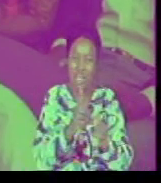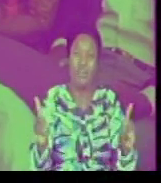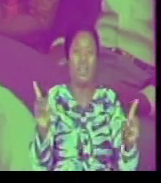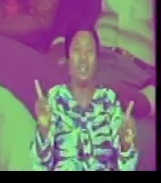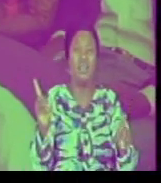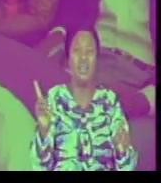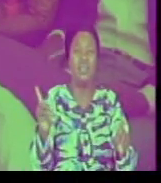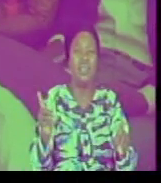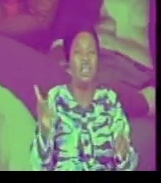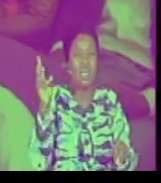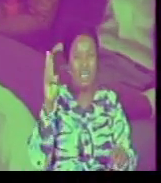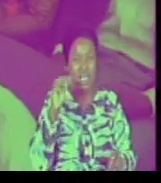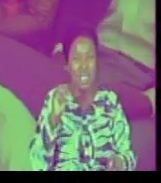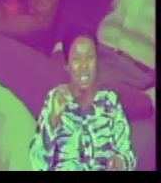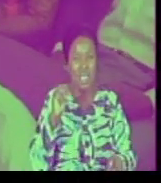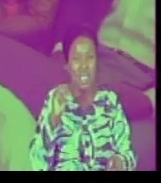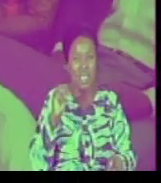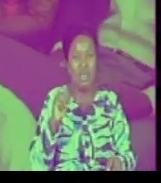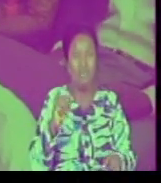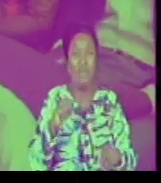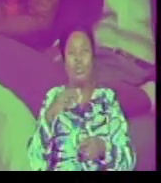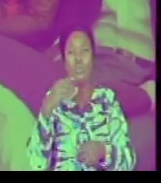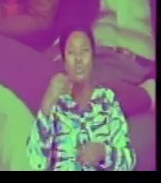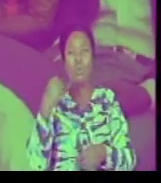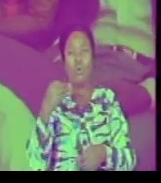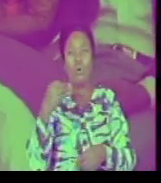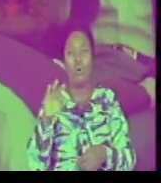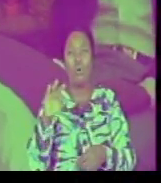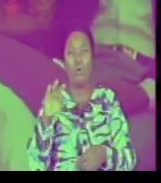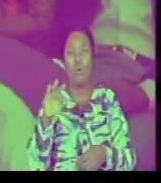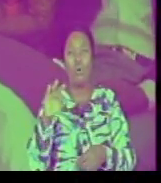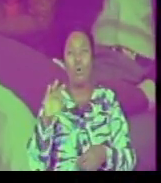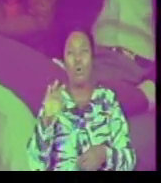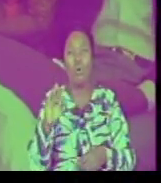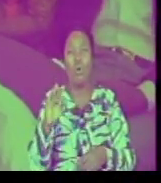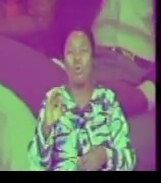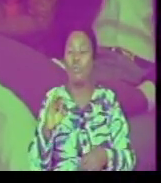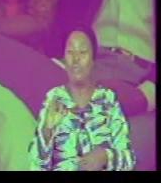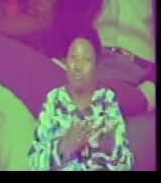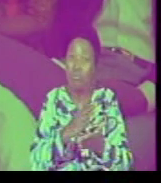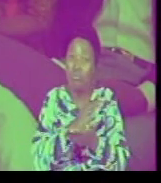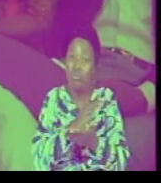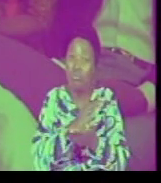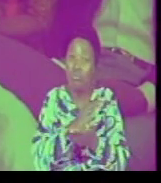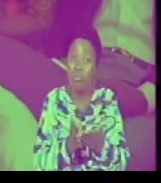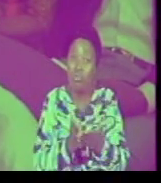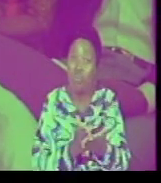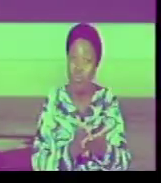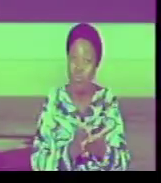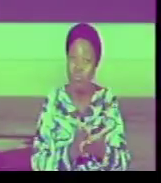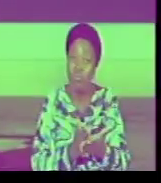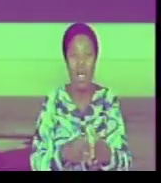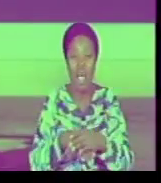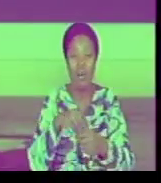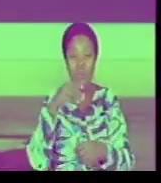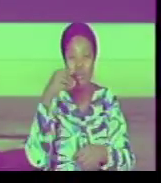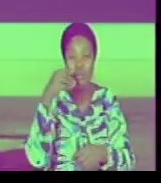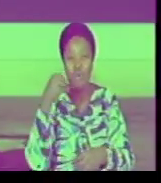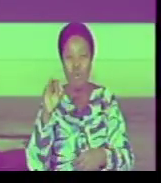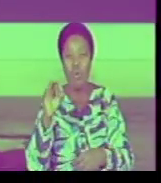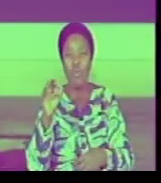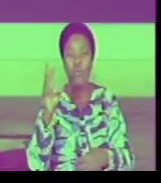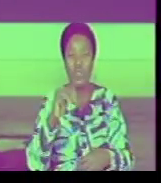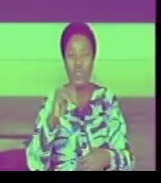him out of some of them, out of them all.